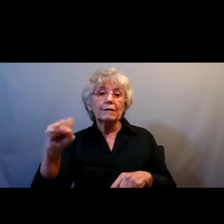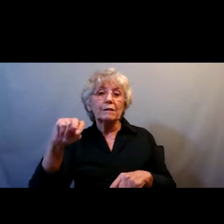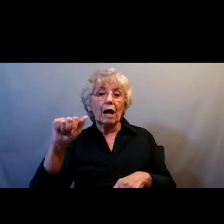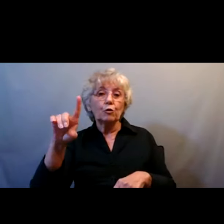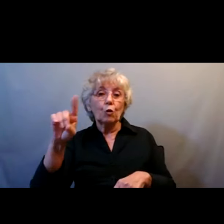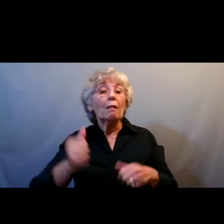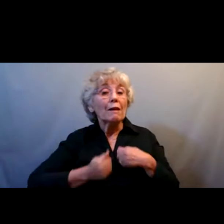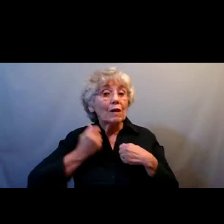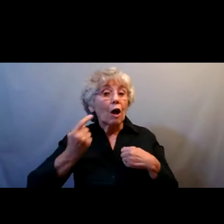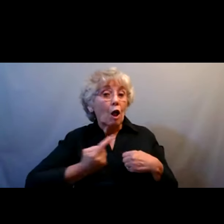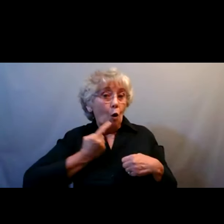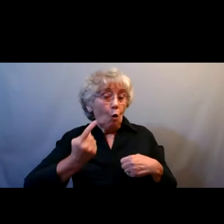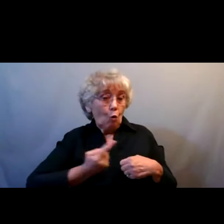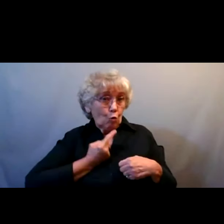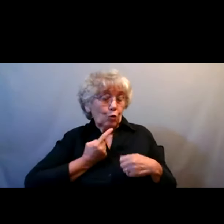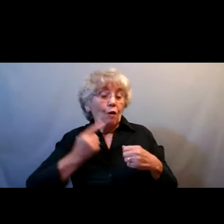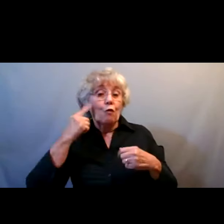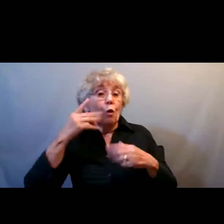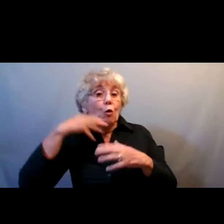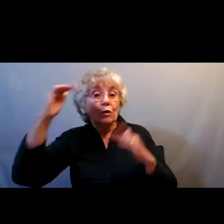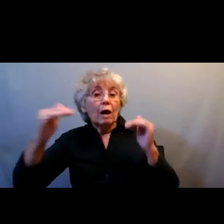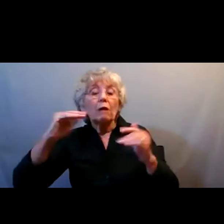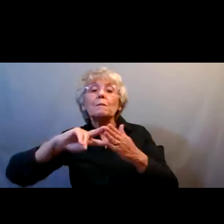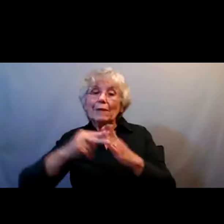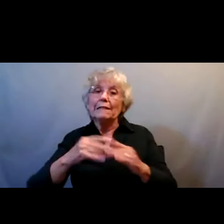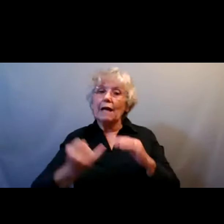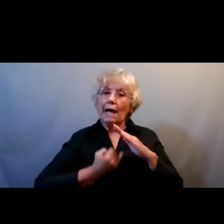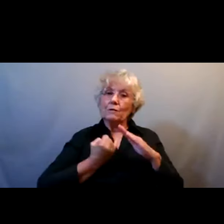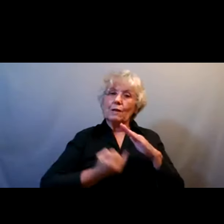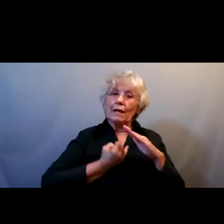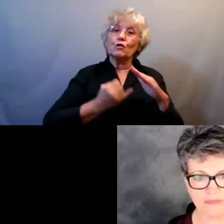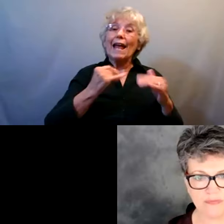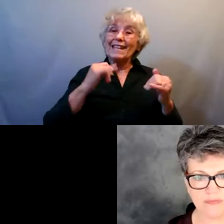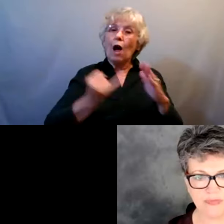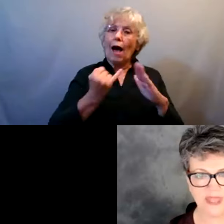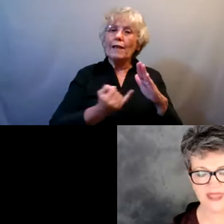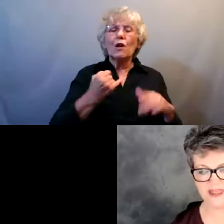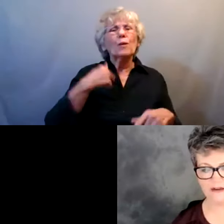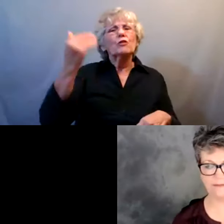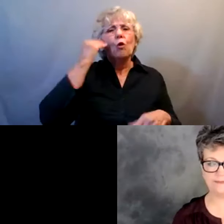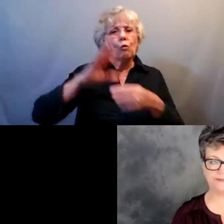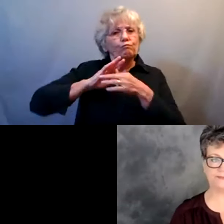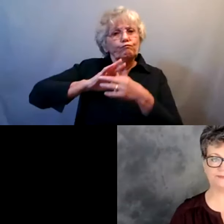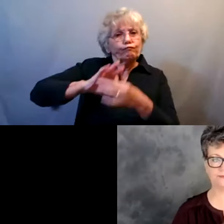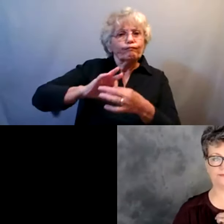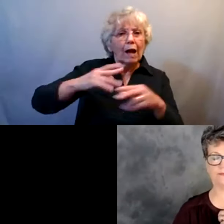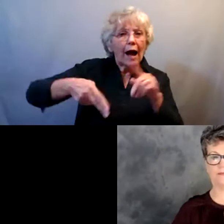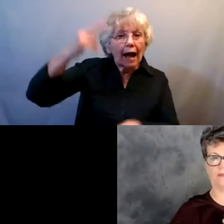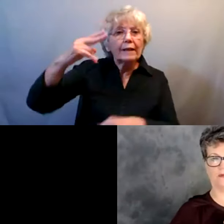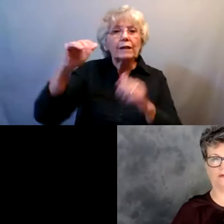older adults correlates with isolation. And isolation, now we know, correlates very highly